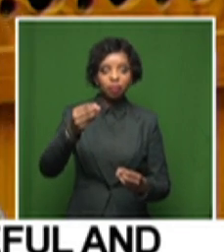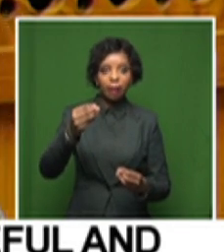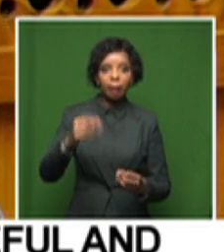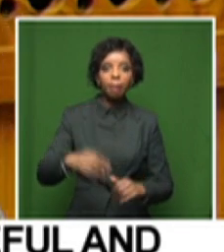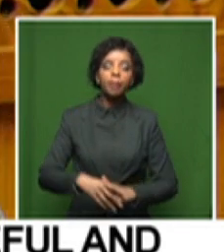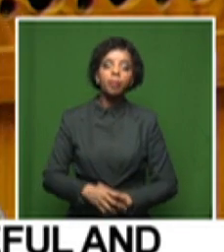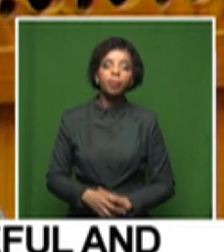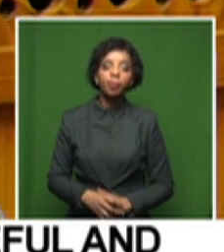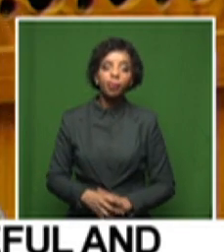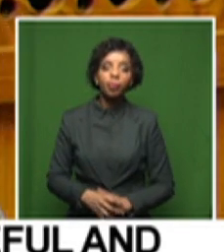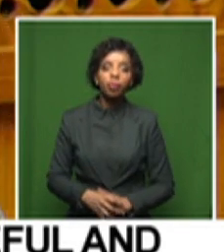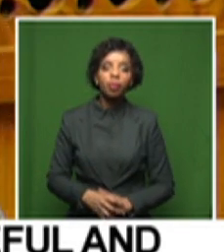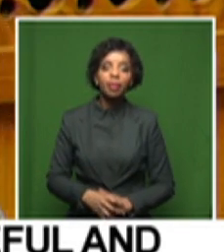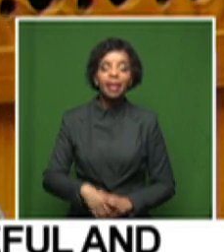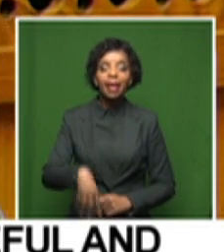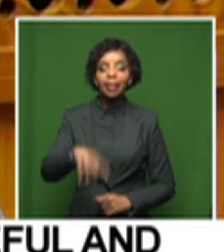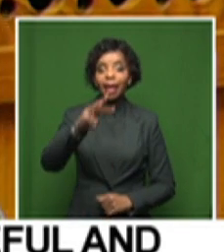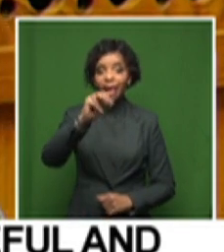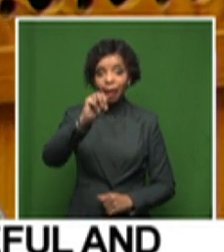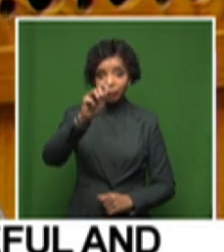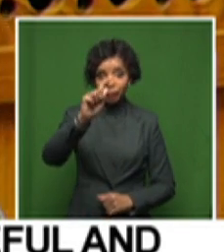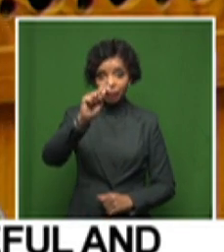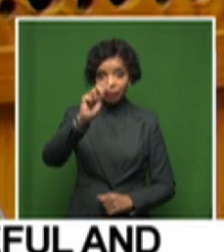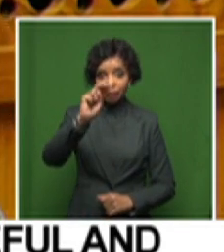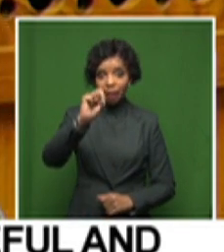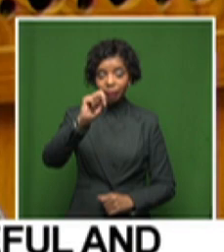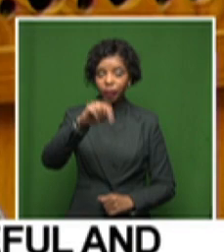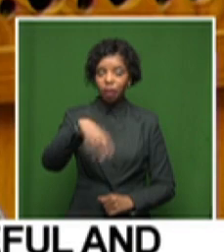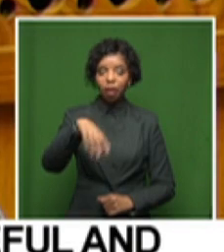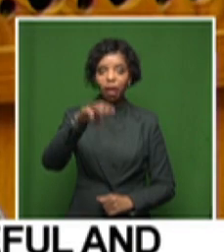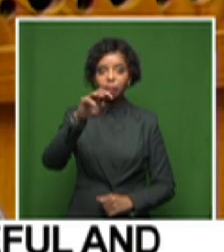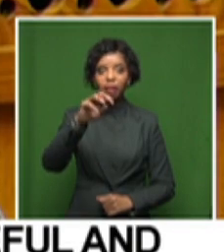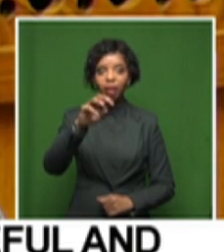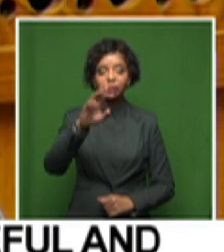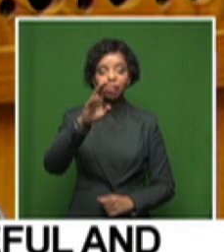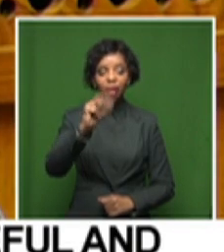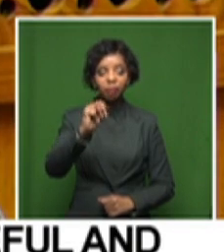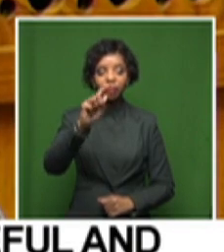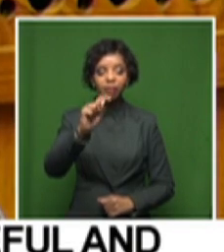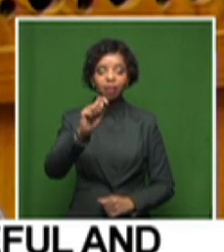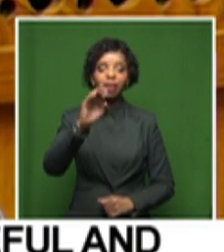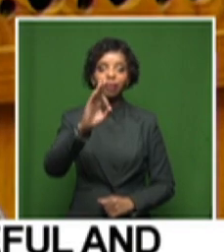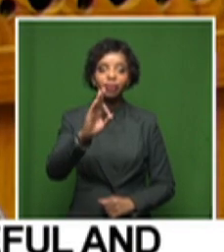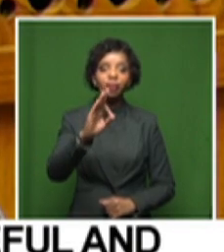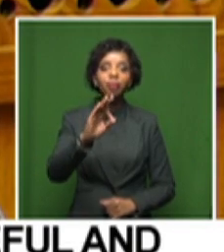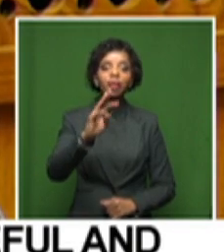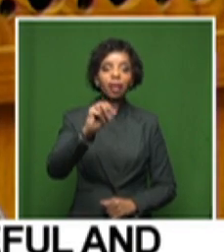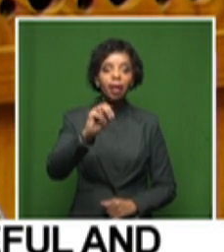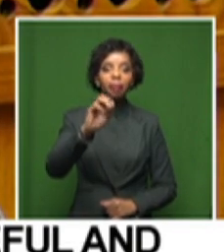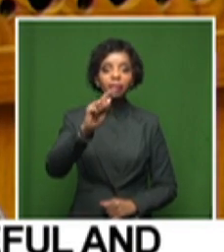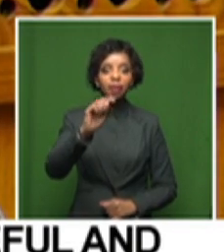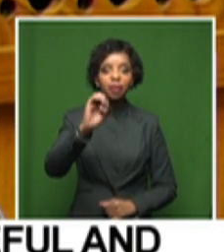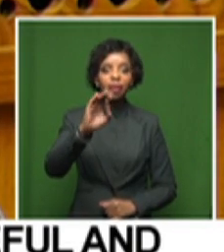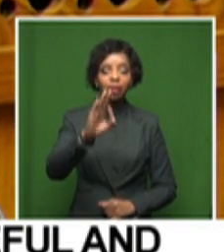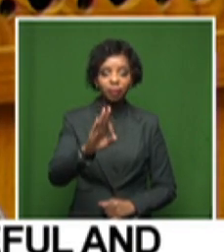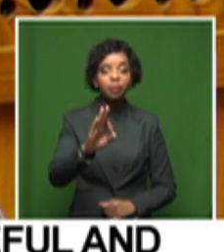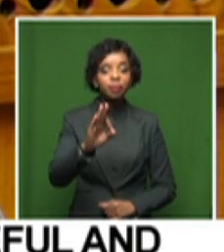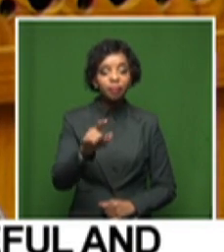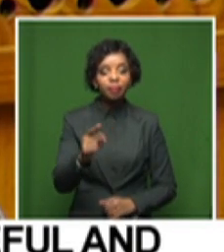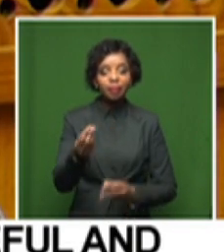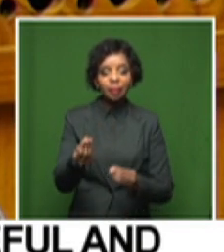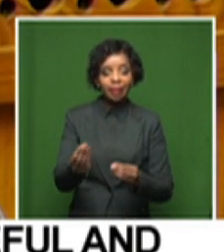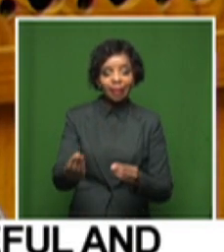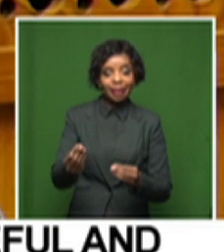Over the MTEF, the fastest growing item, other than debt service costs, is spending on capital goods, i.e.